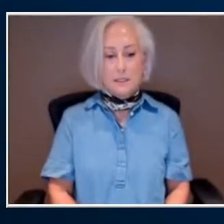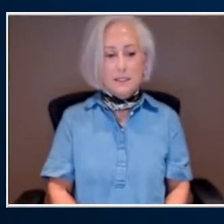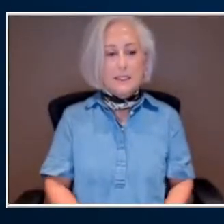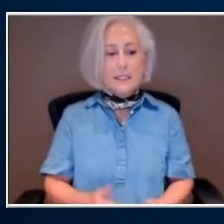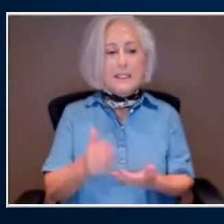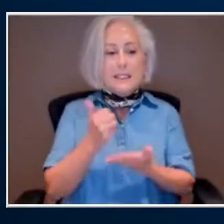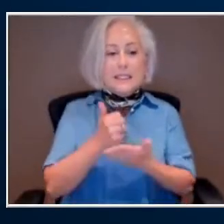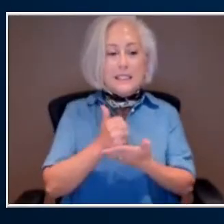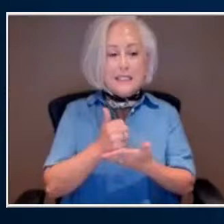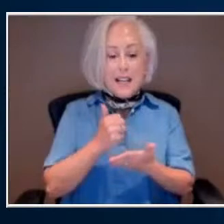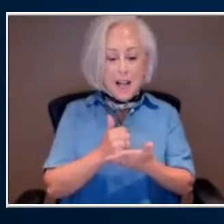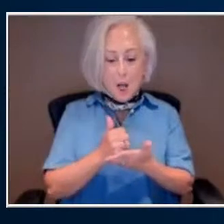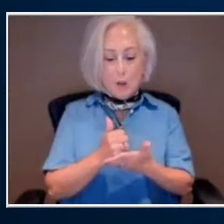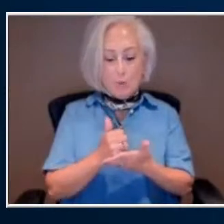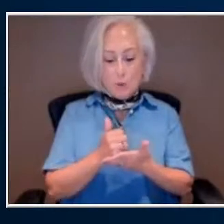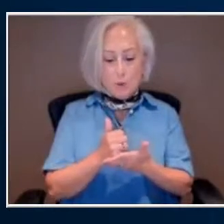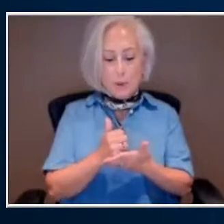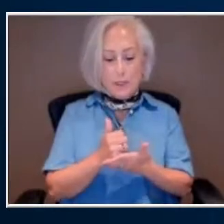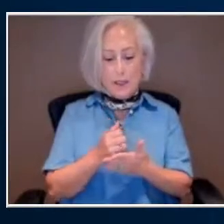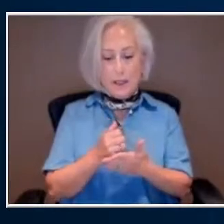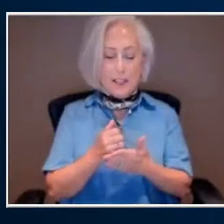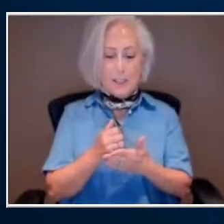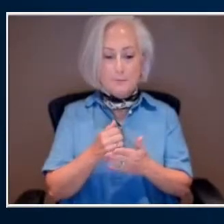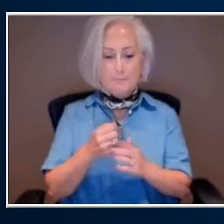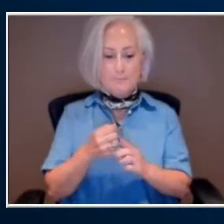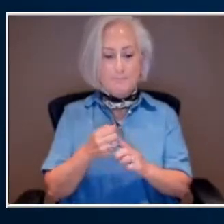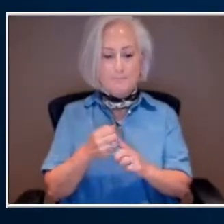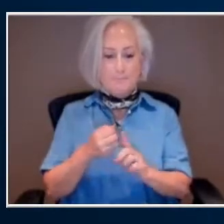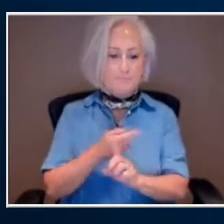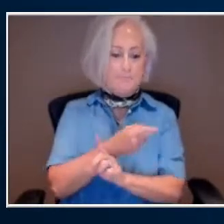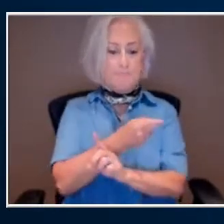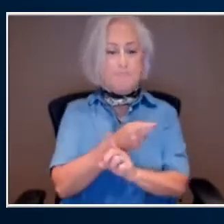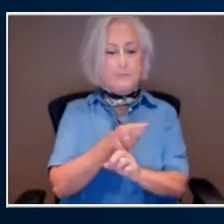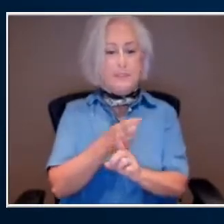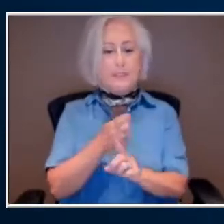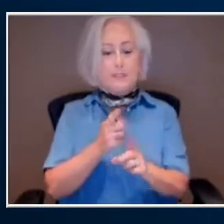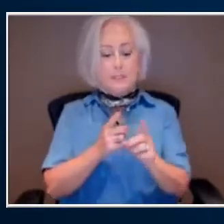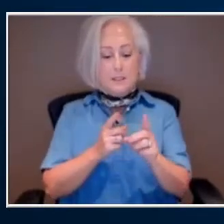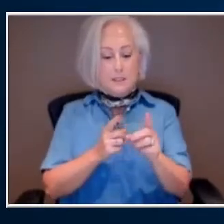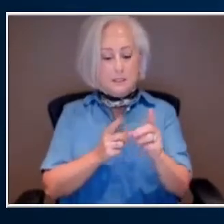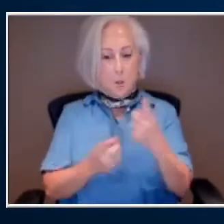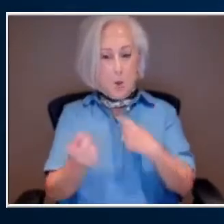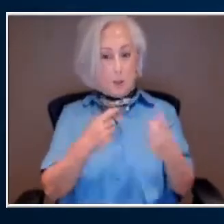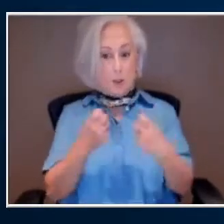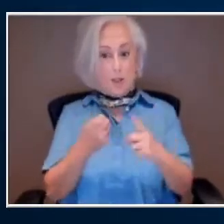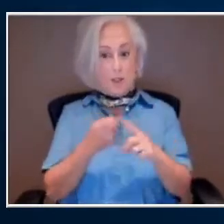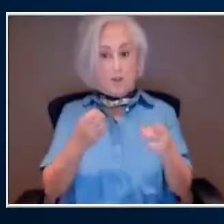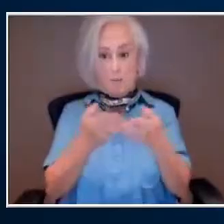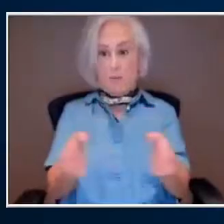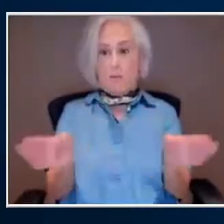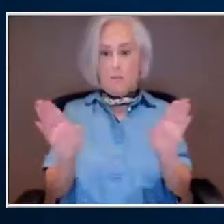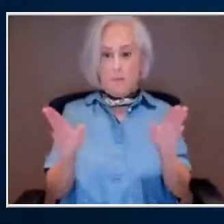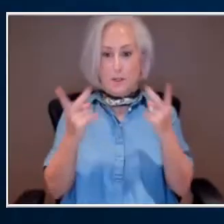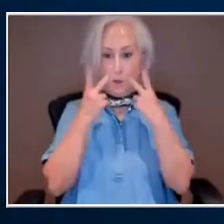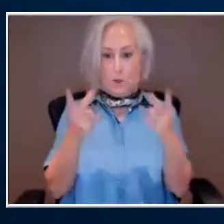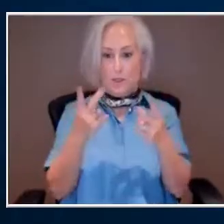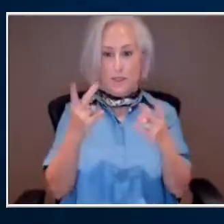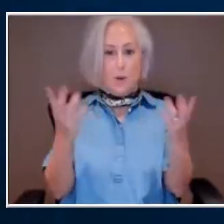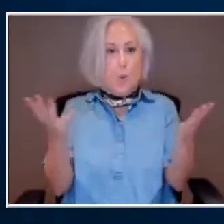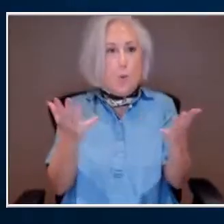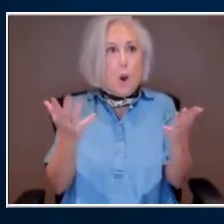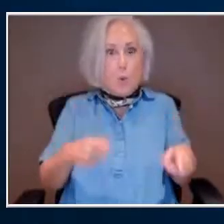sidestepping some questions with people in the public, because they could watch them and see what I was really going through, and I didn't have to always talk about it all the